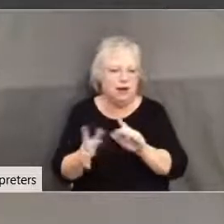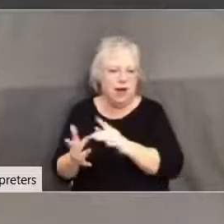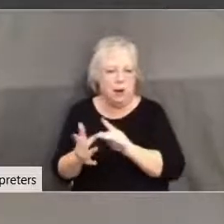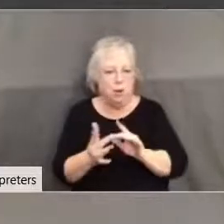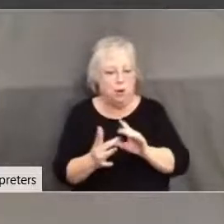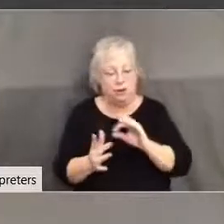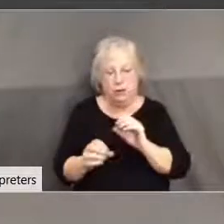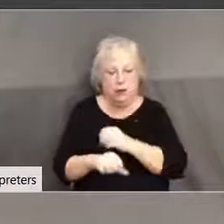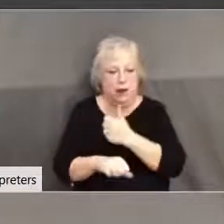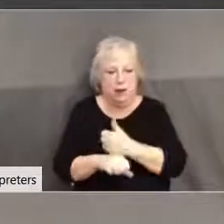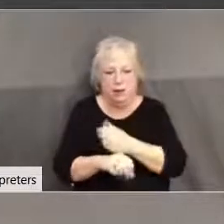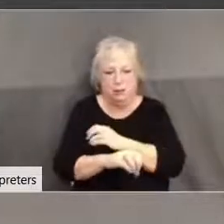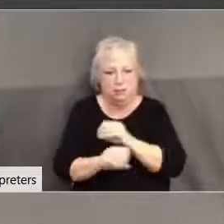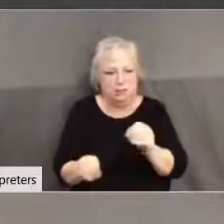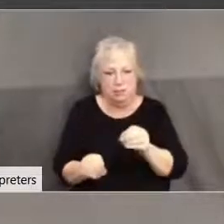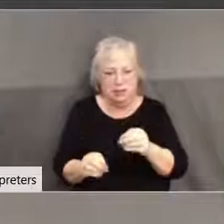right?